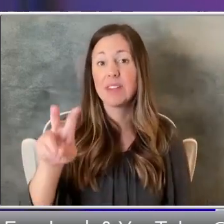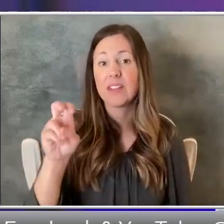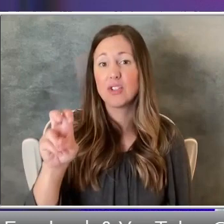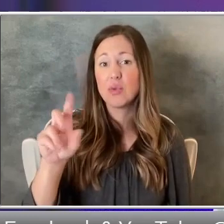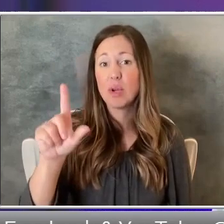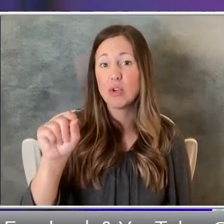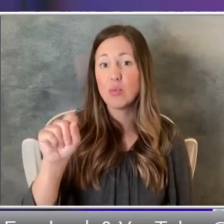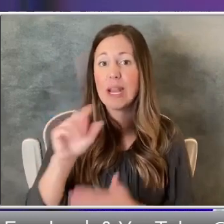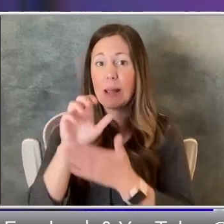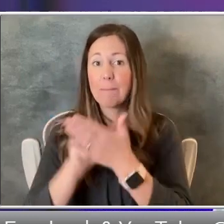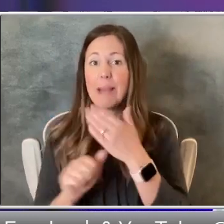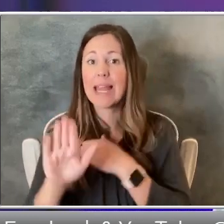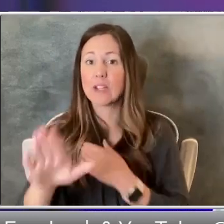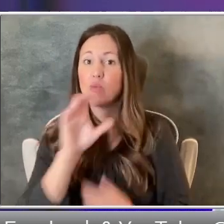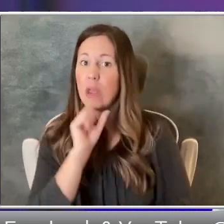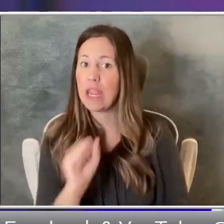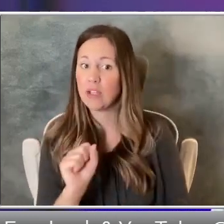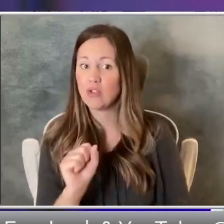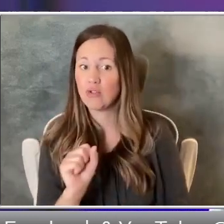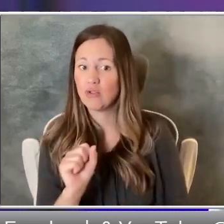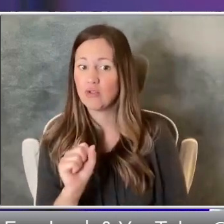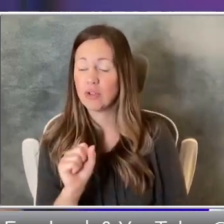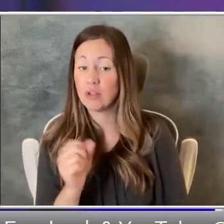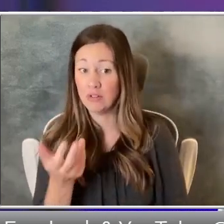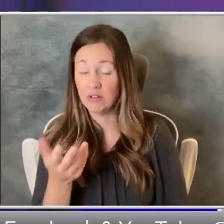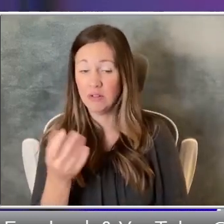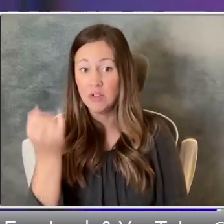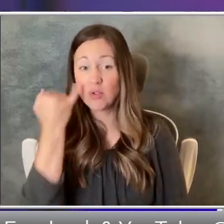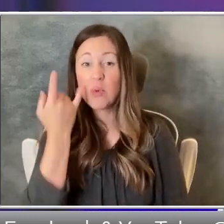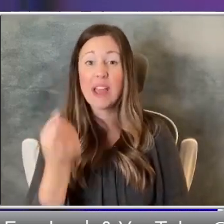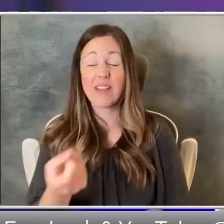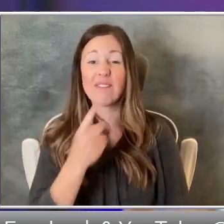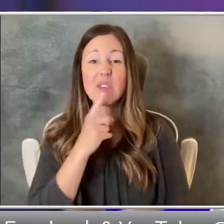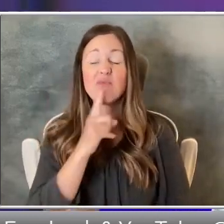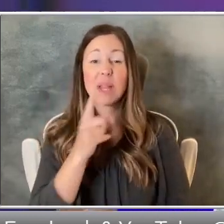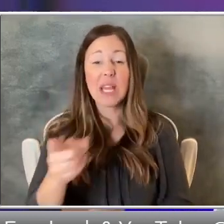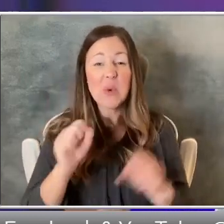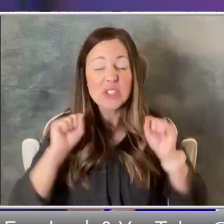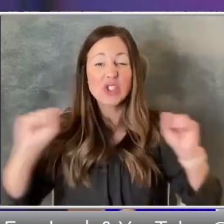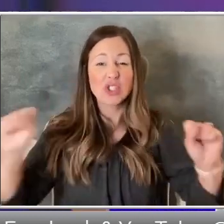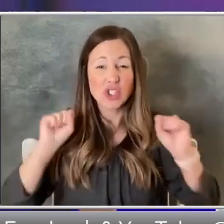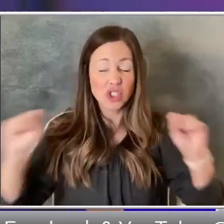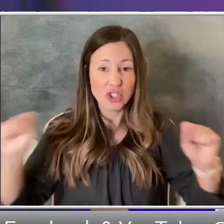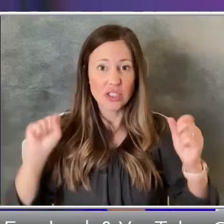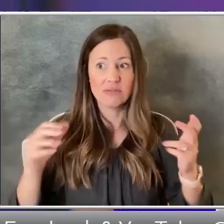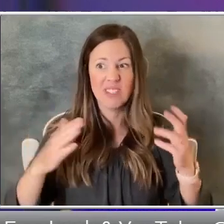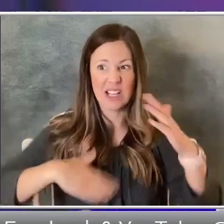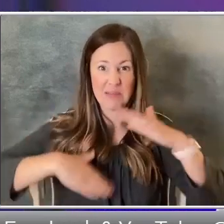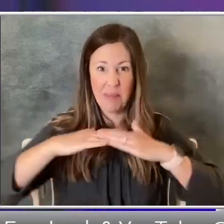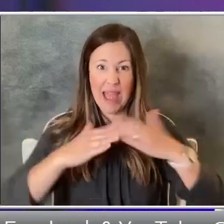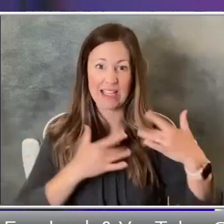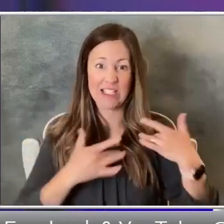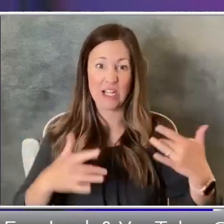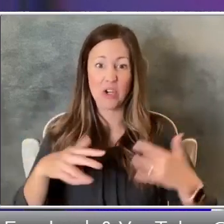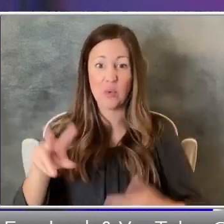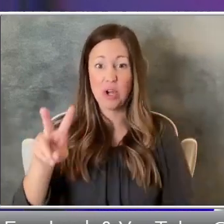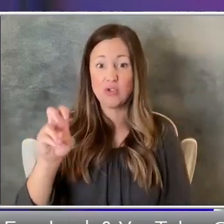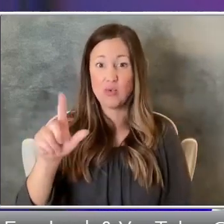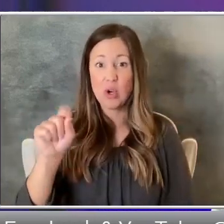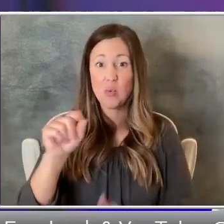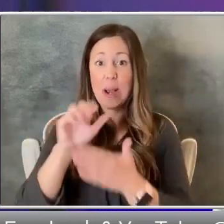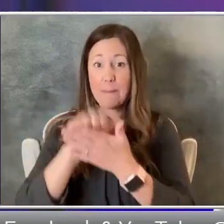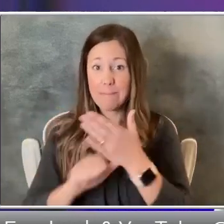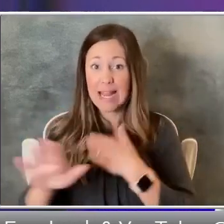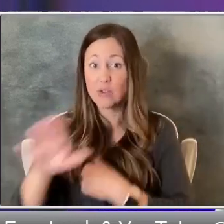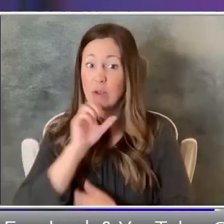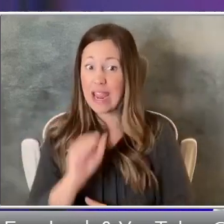your age. So if you're working super hard, the max of what you can go to, typically it's 220 minus your age that you would get